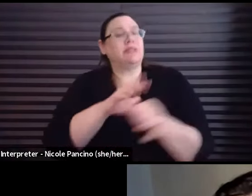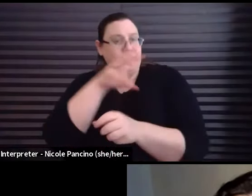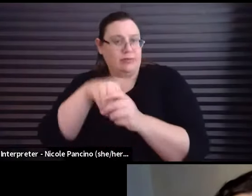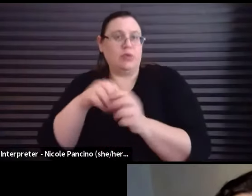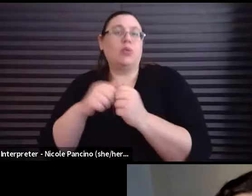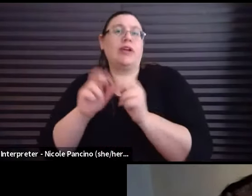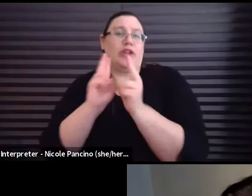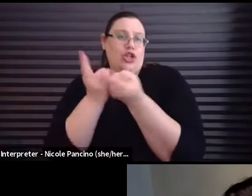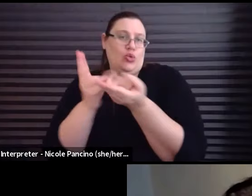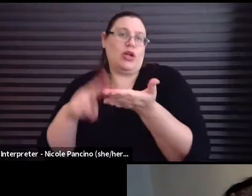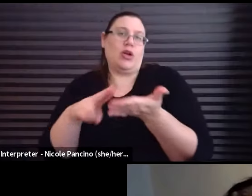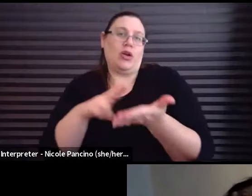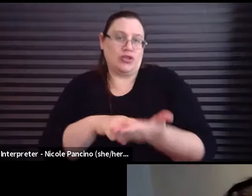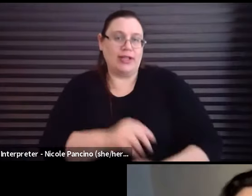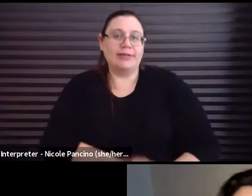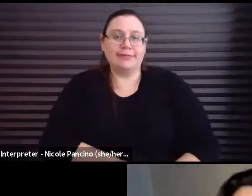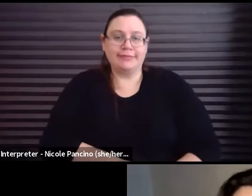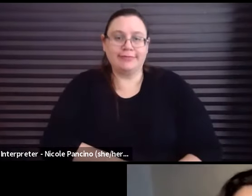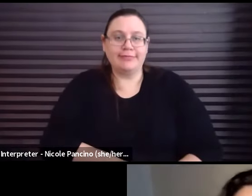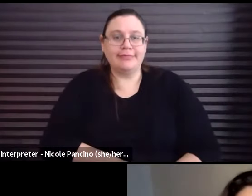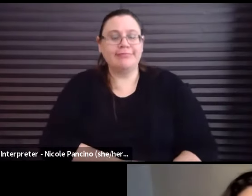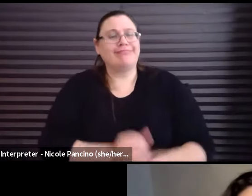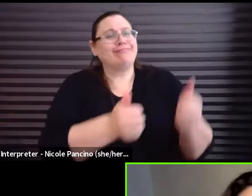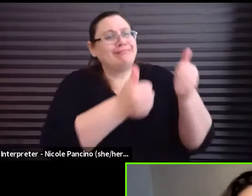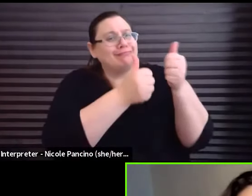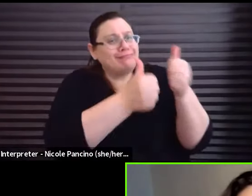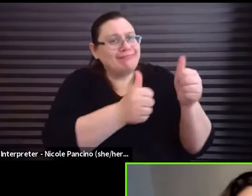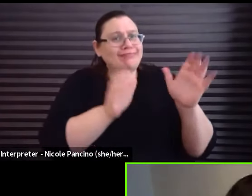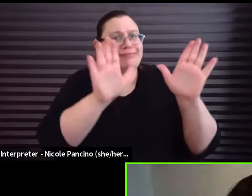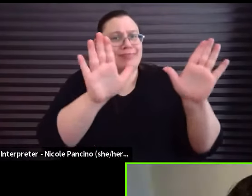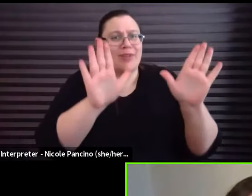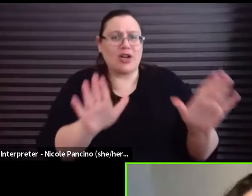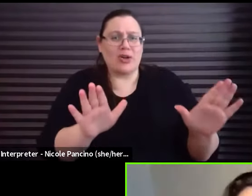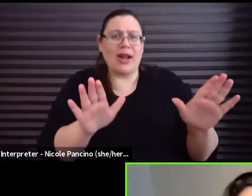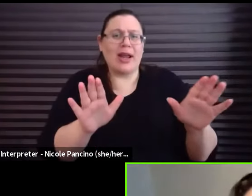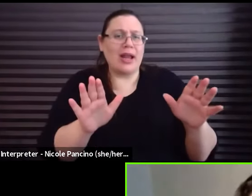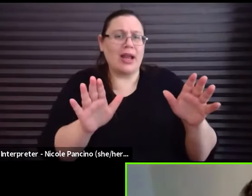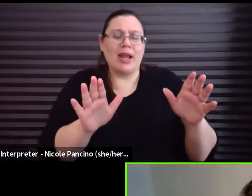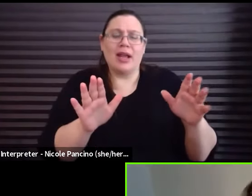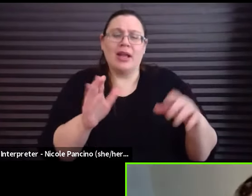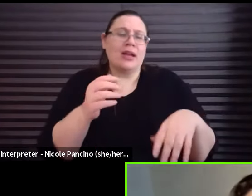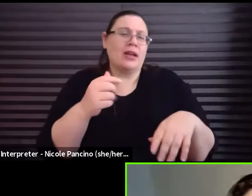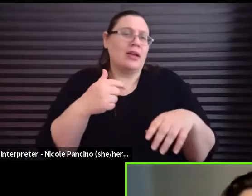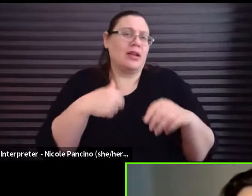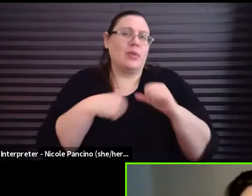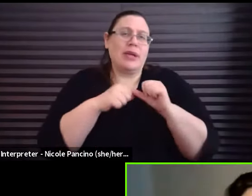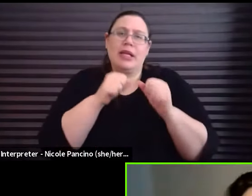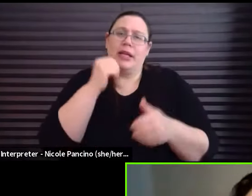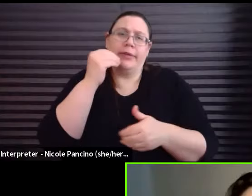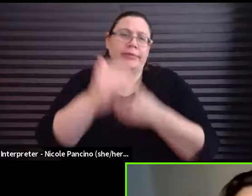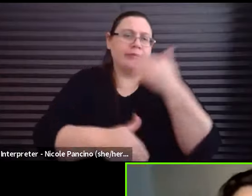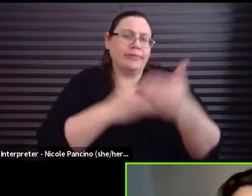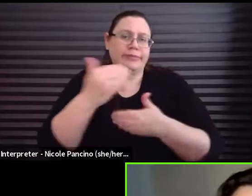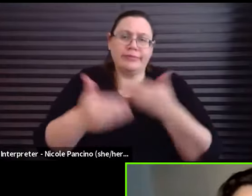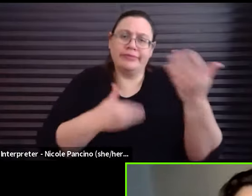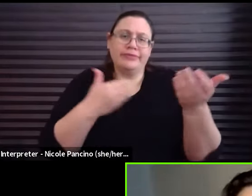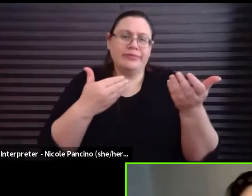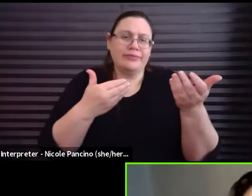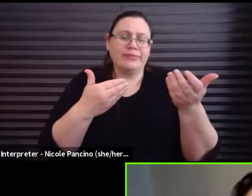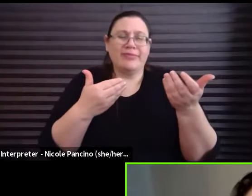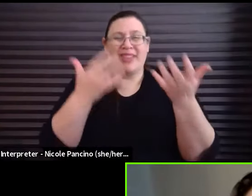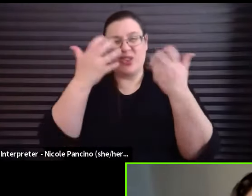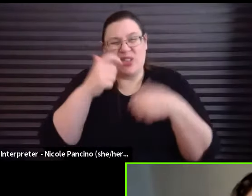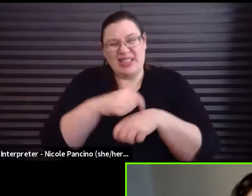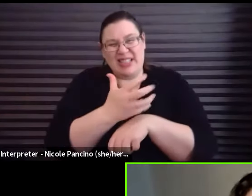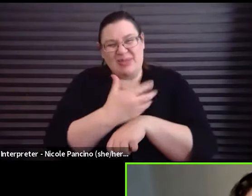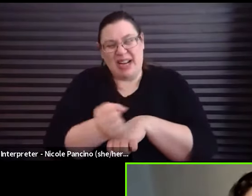contract. Great. That was great. We could just keep doing this, but unfortunately we've run out of time, but it